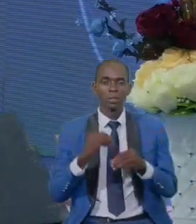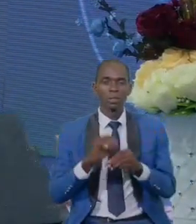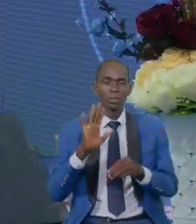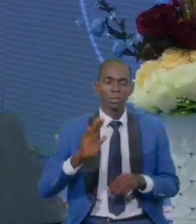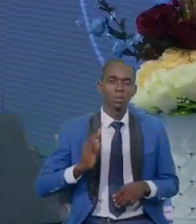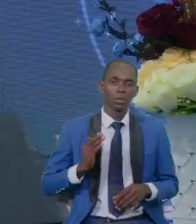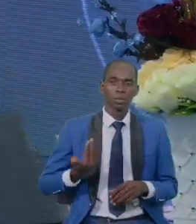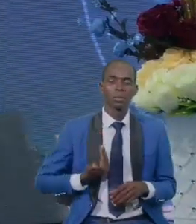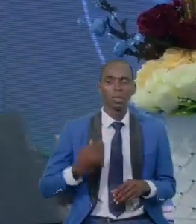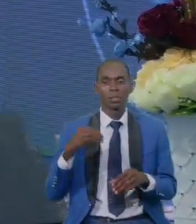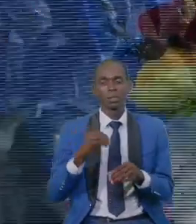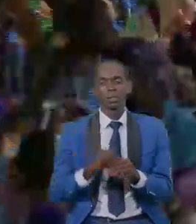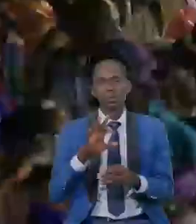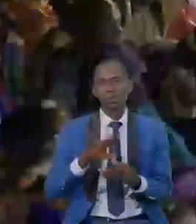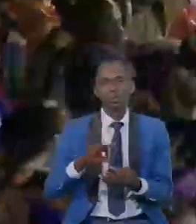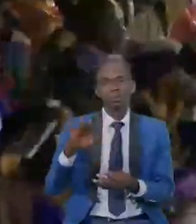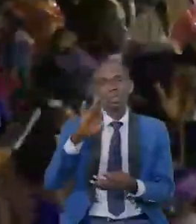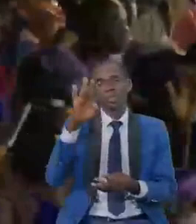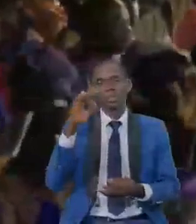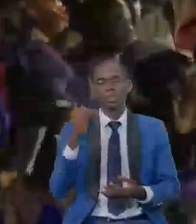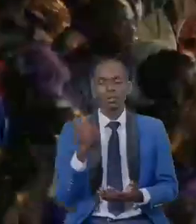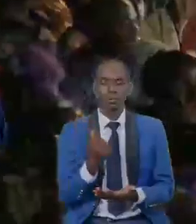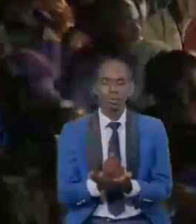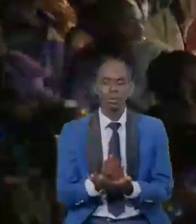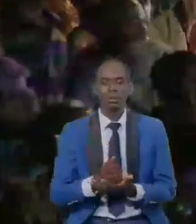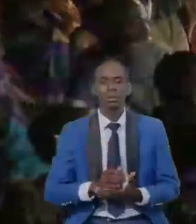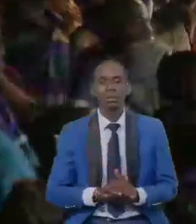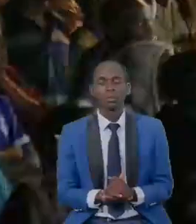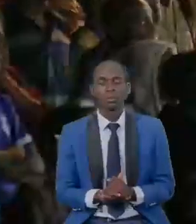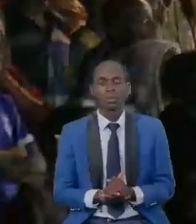in your spirit.